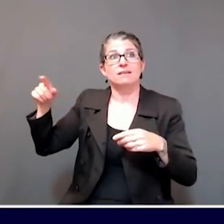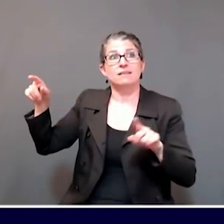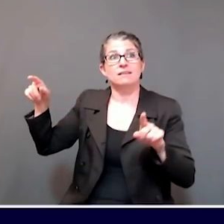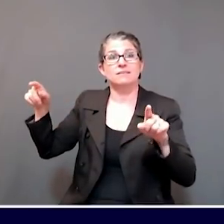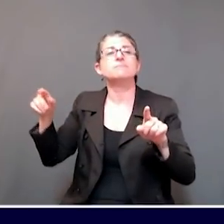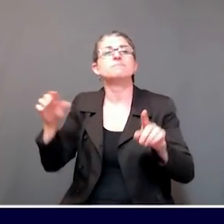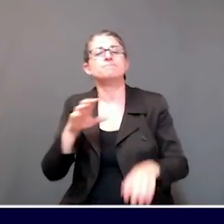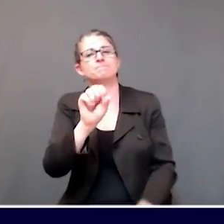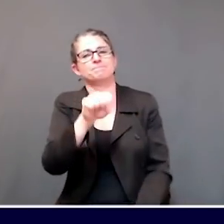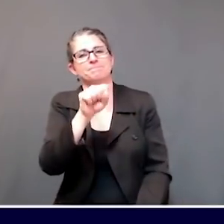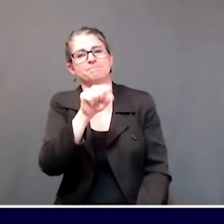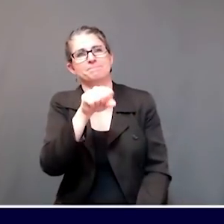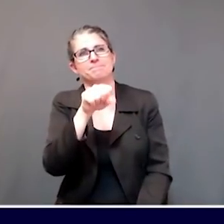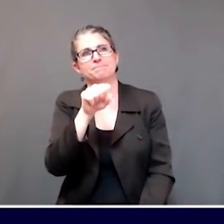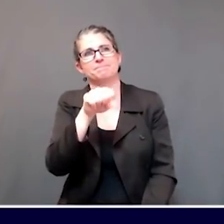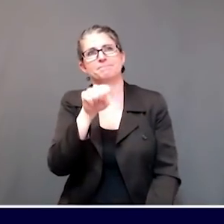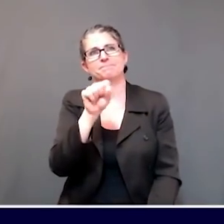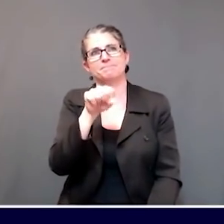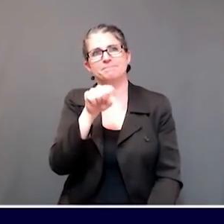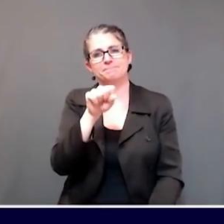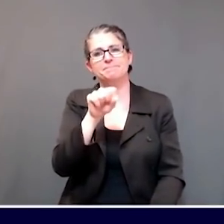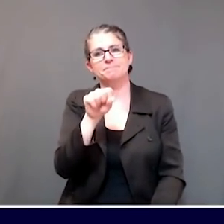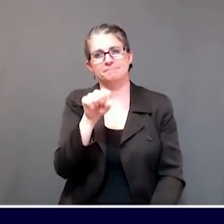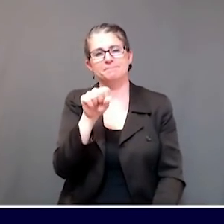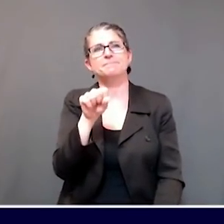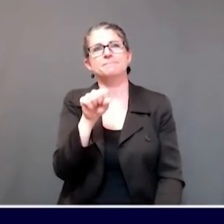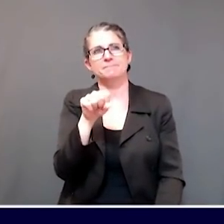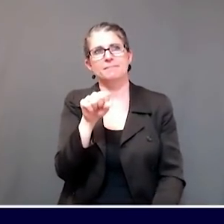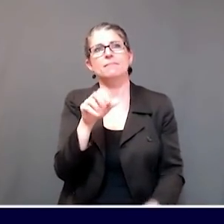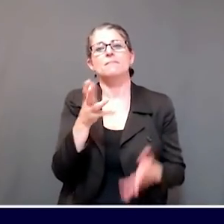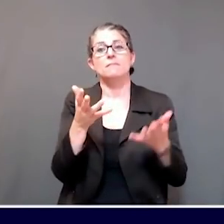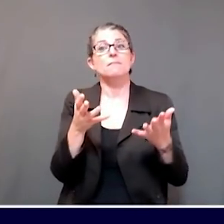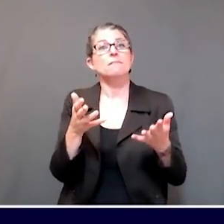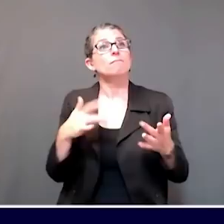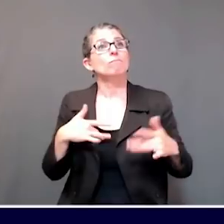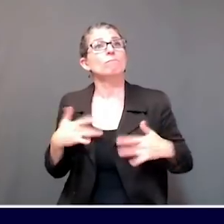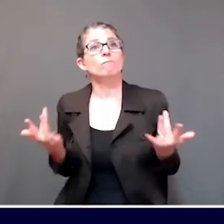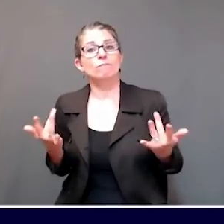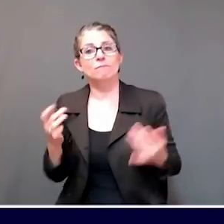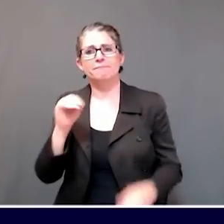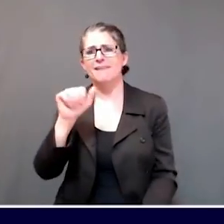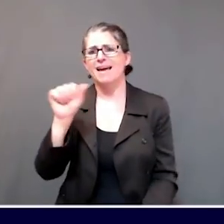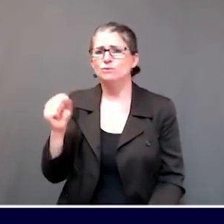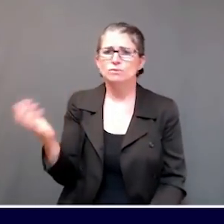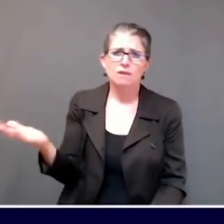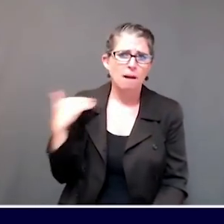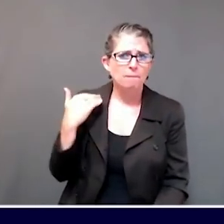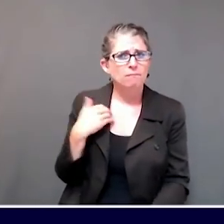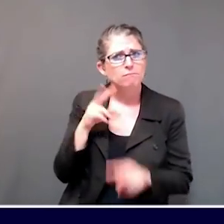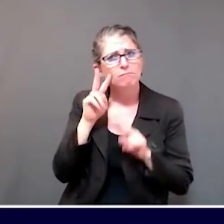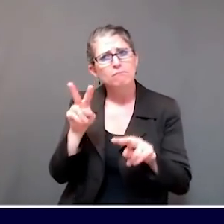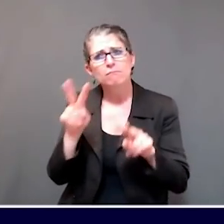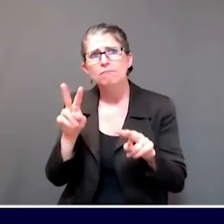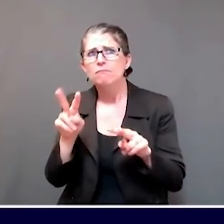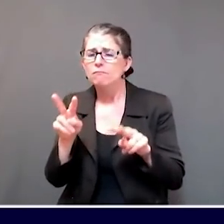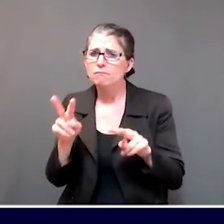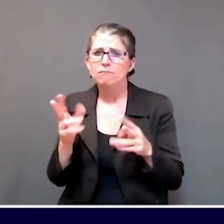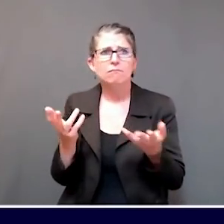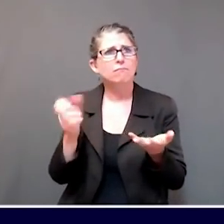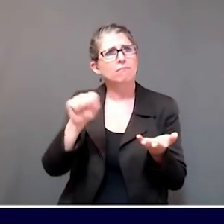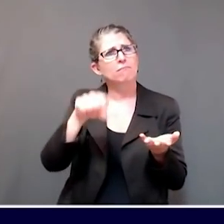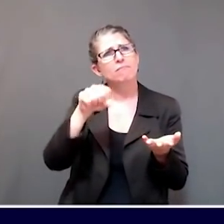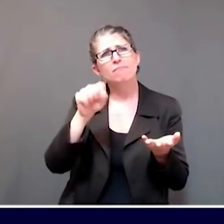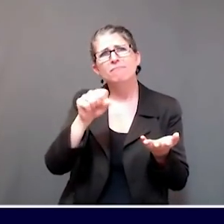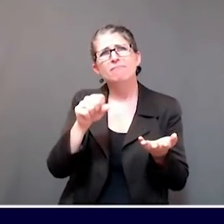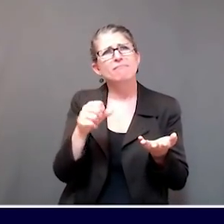Route 1 or almost any road in the state of Maine, any public highway, you'll see Massachusetts plates. They're coming here. And